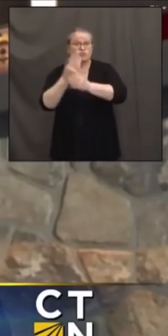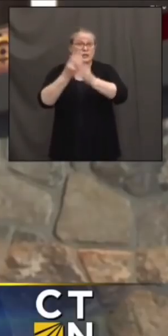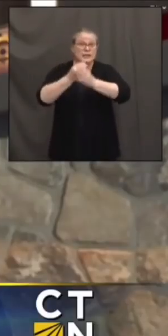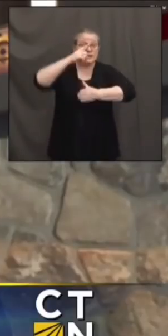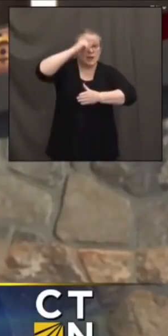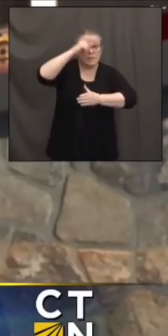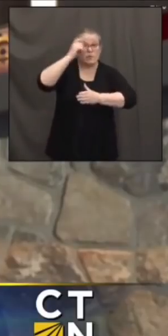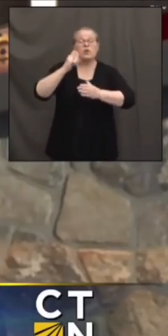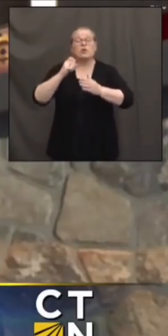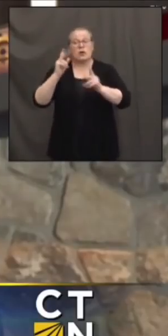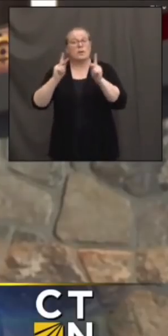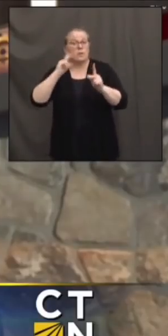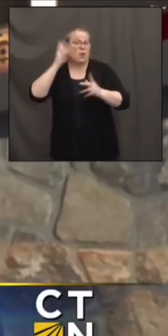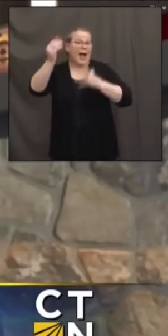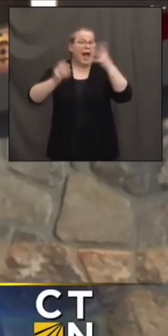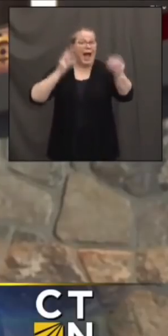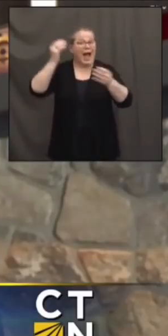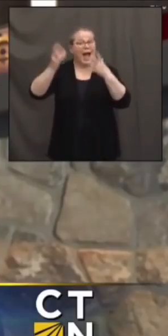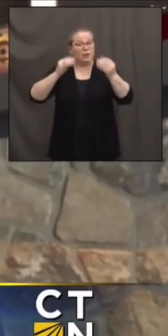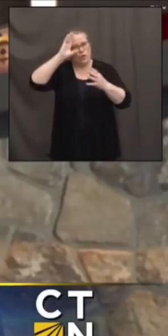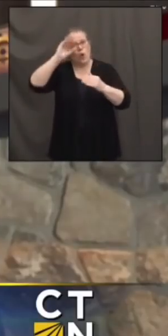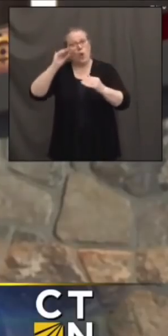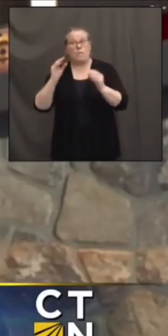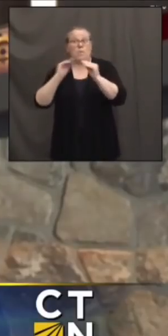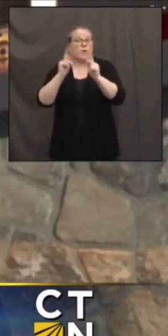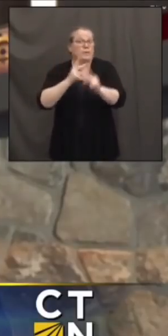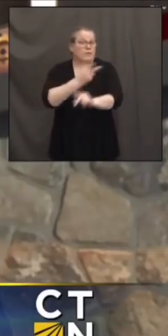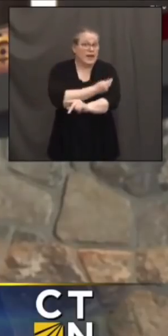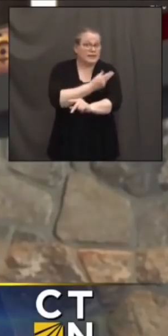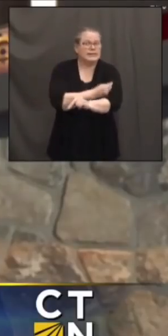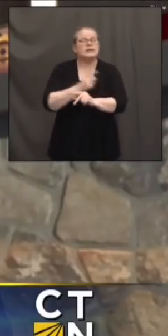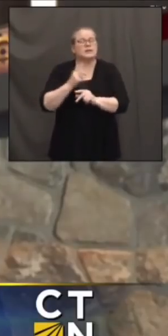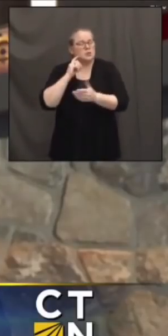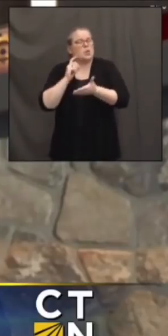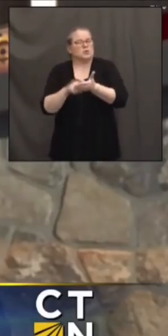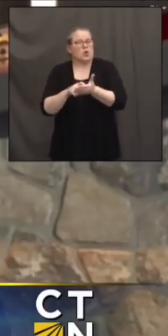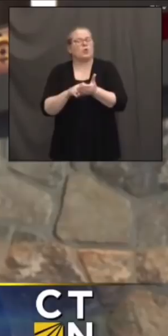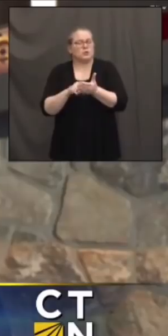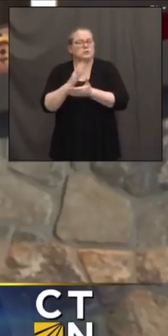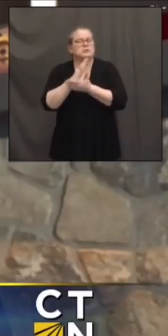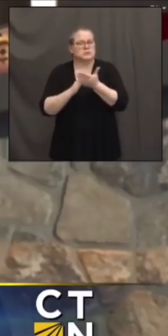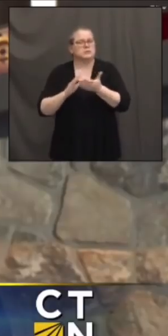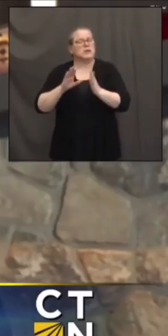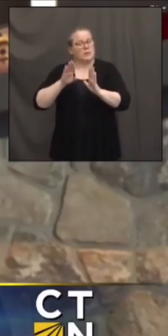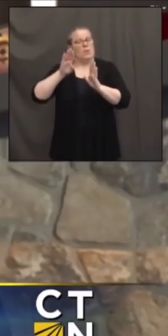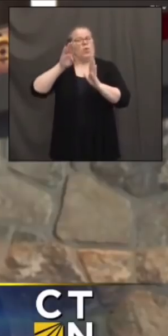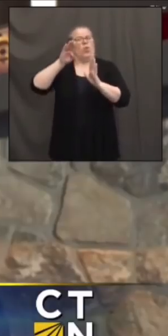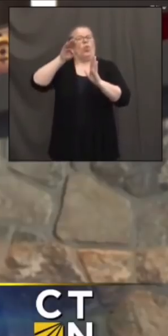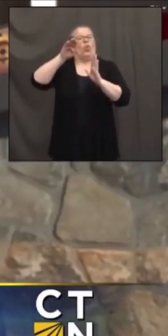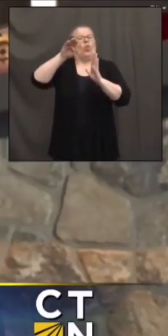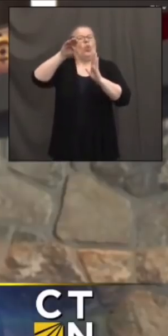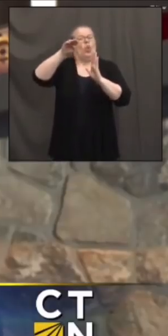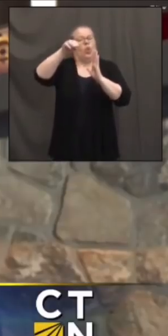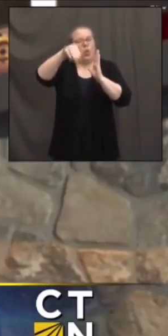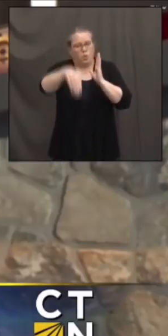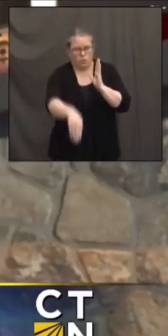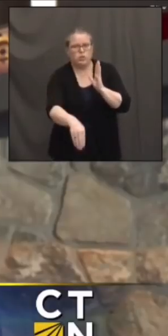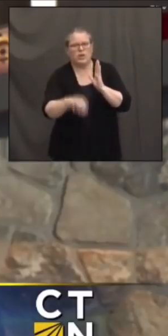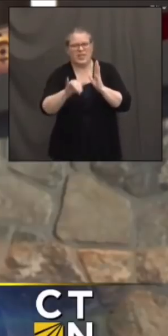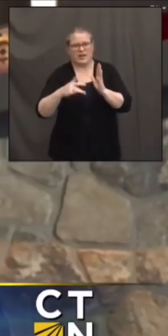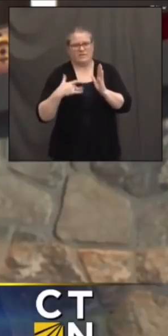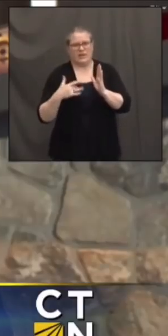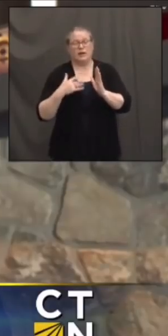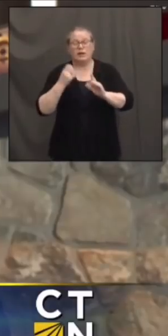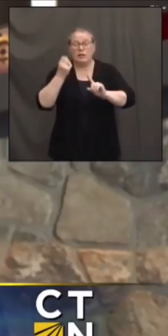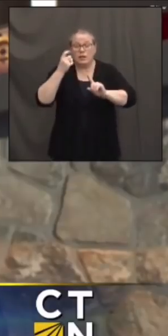to start to see some of the gains get consolidated, and we're going to start to have more declines here in the Northeast. The one thing that can pierce that